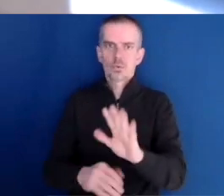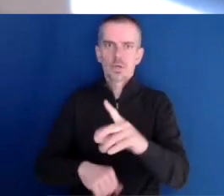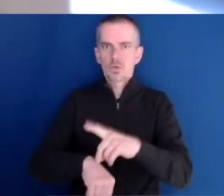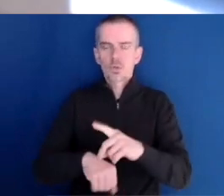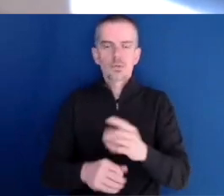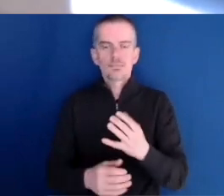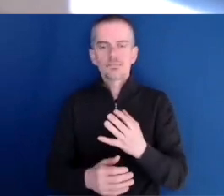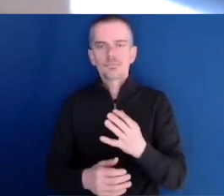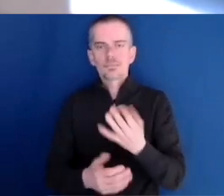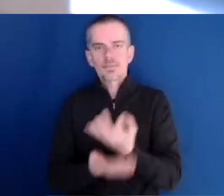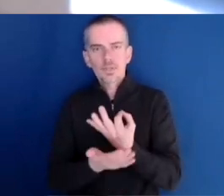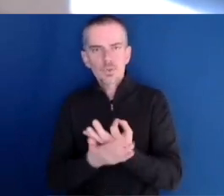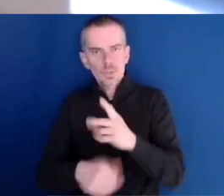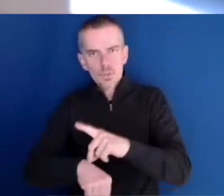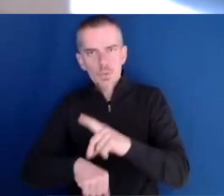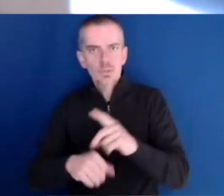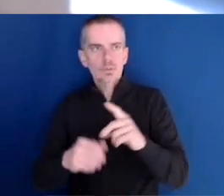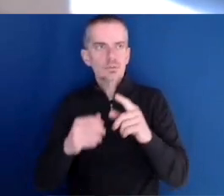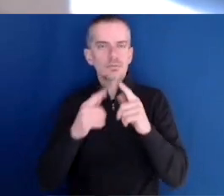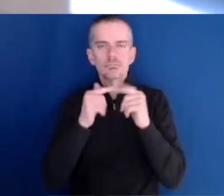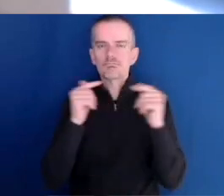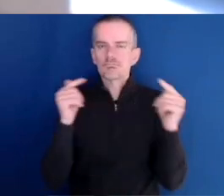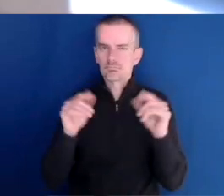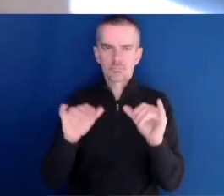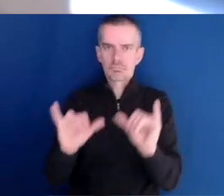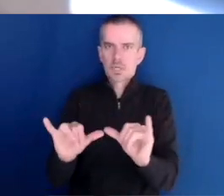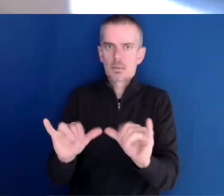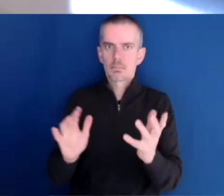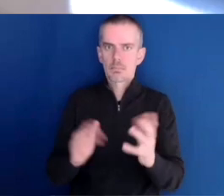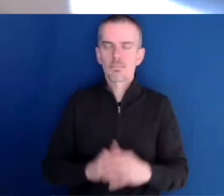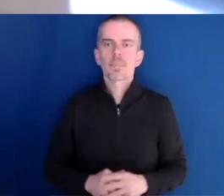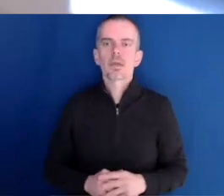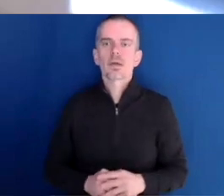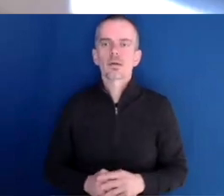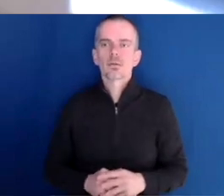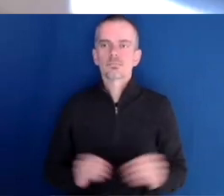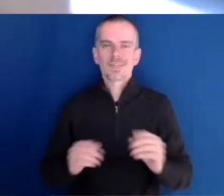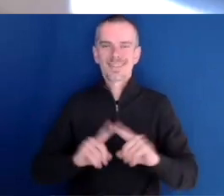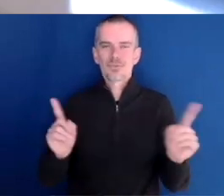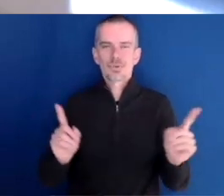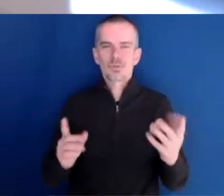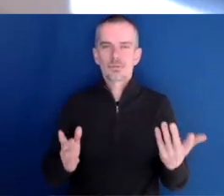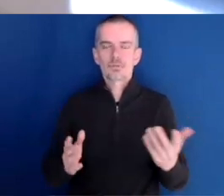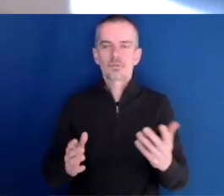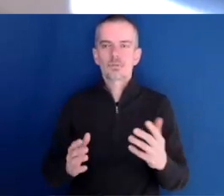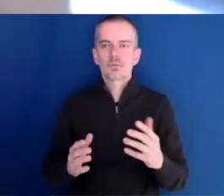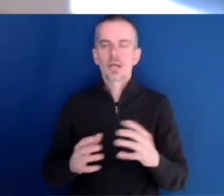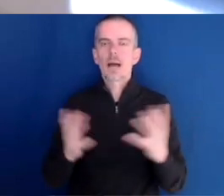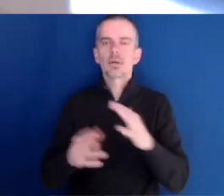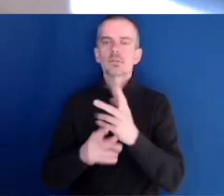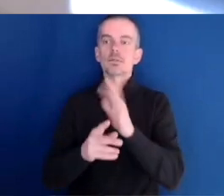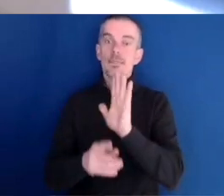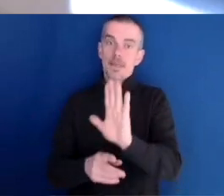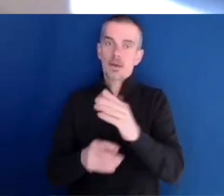fiduciary duty and all of those pieces. It doesn't change. Their level of oversight for